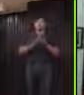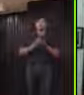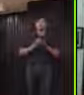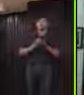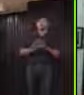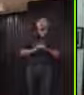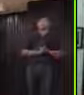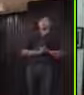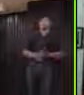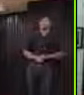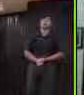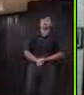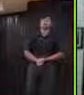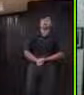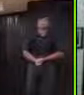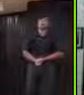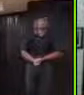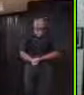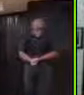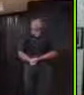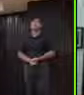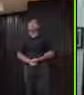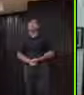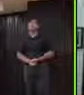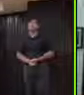up. Yeah, at the back.